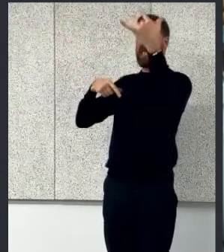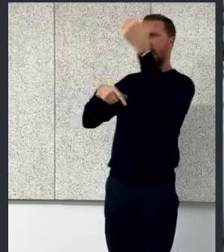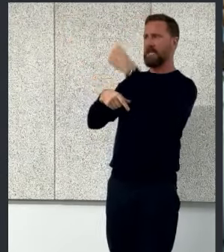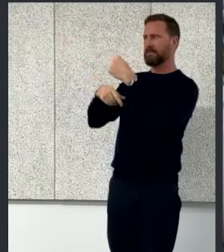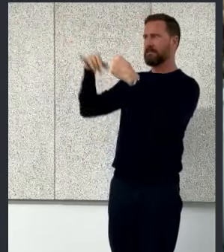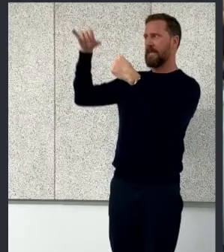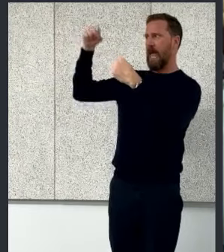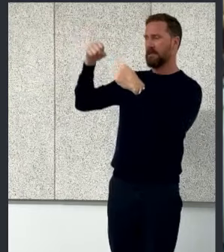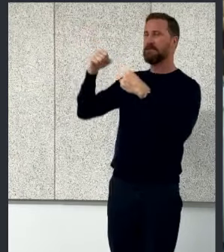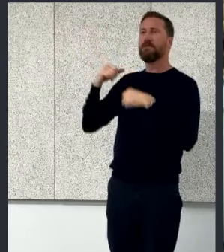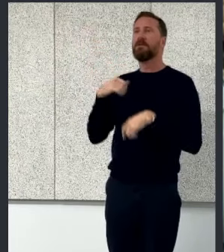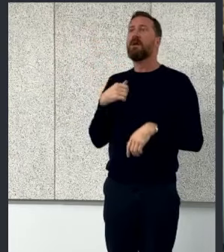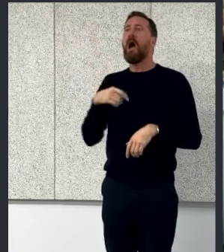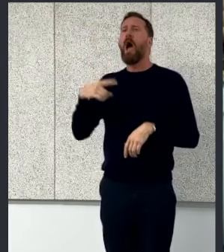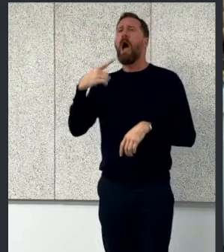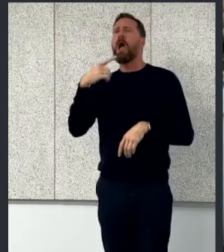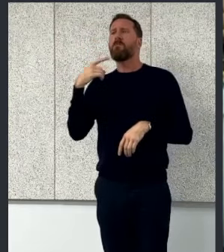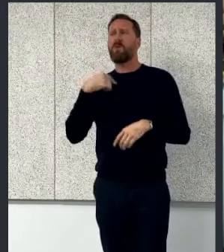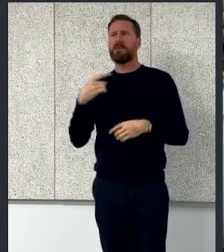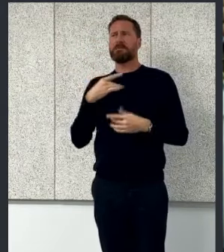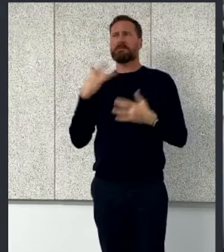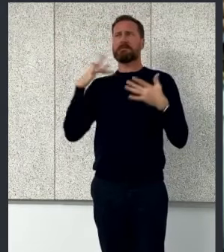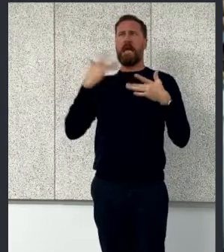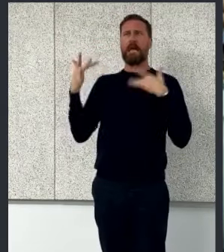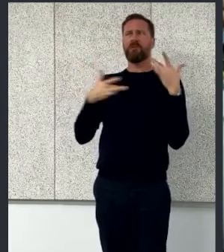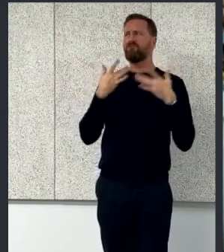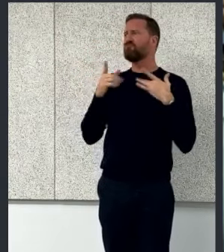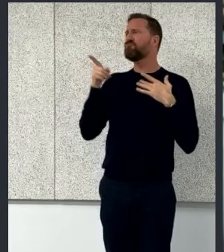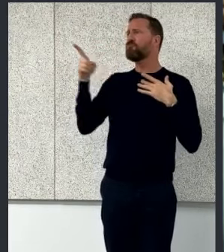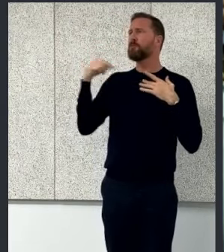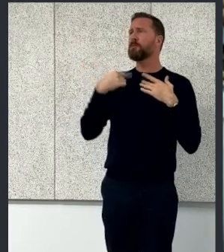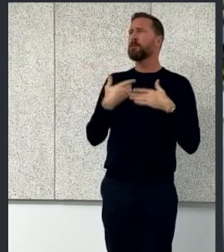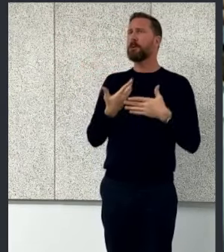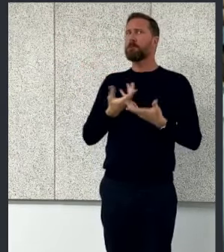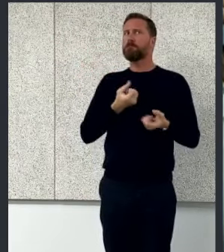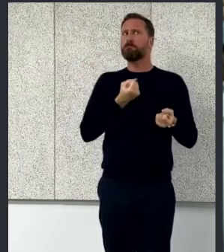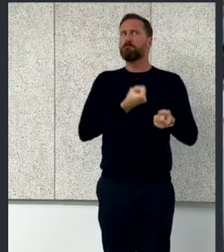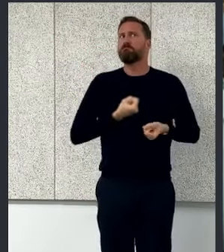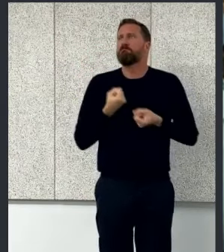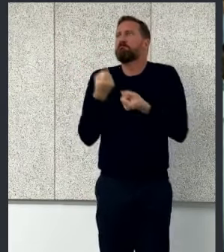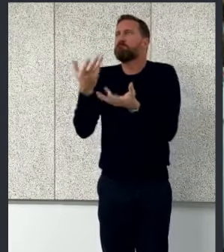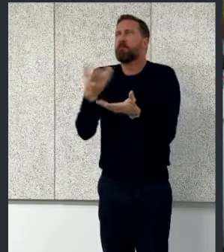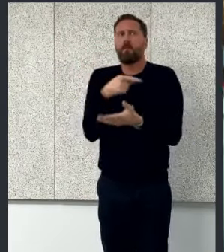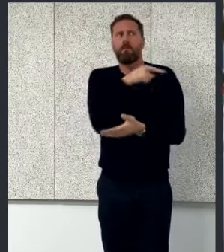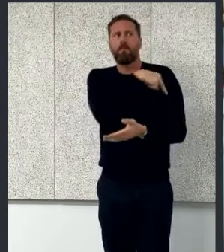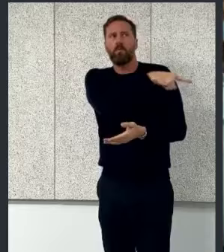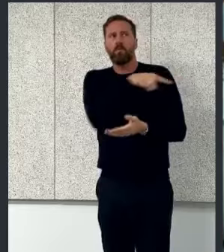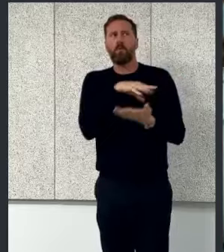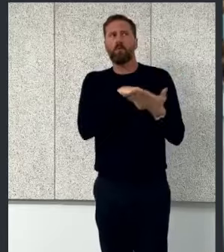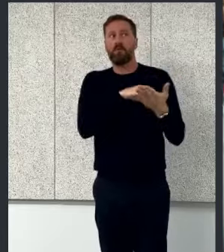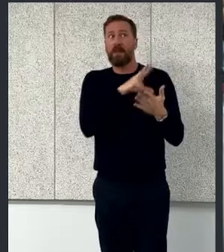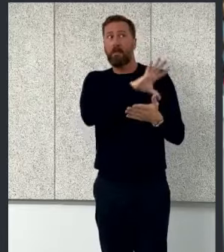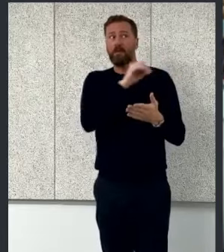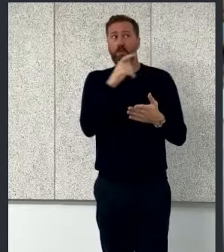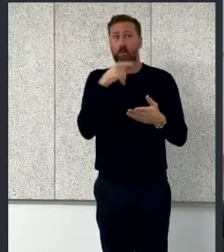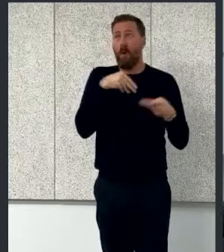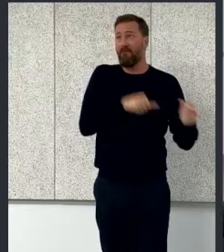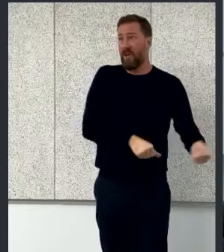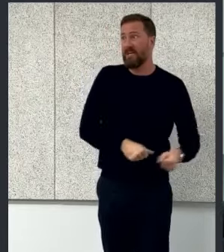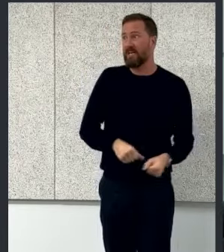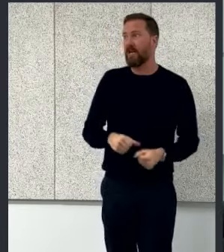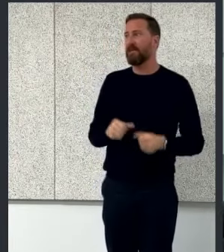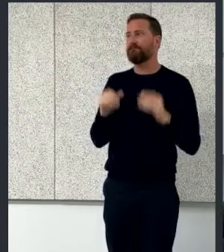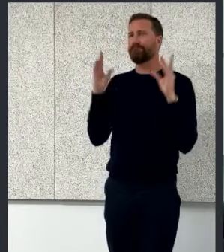if you could share out your learnings from those companies that you are funding. I love that. What a